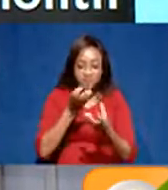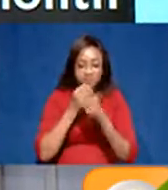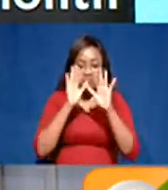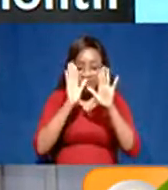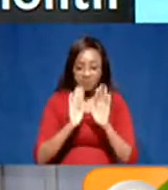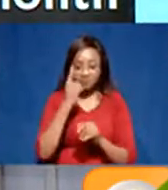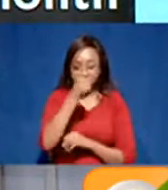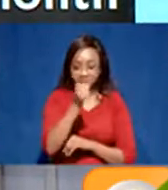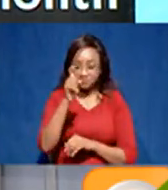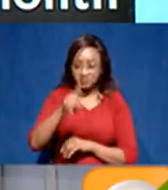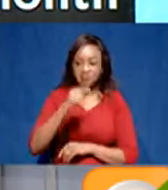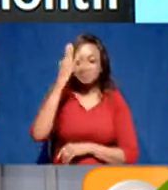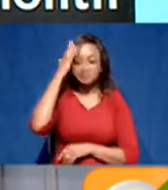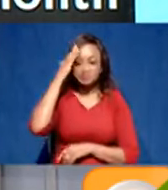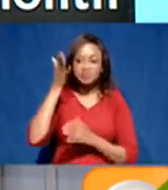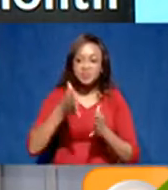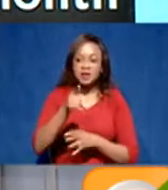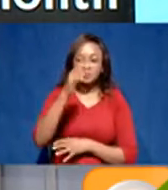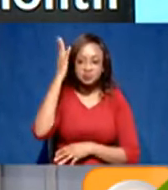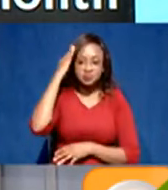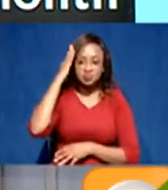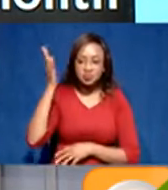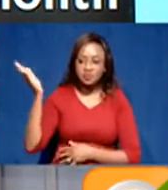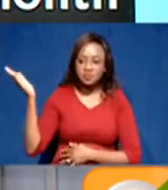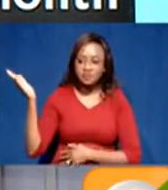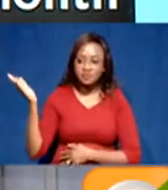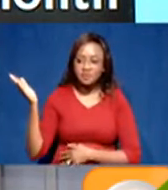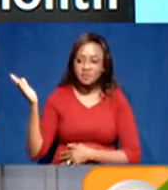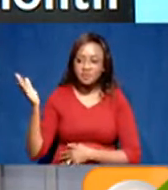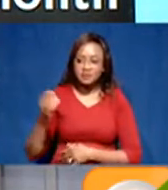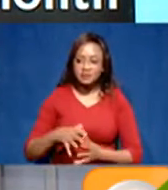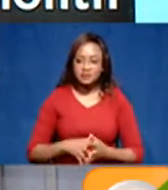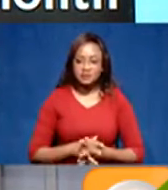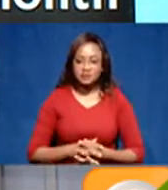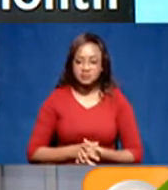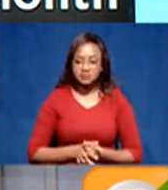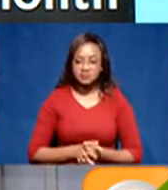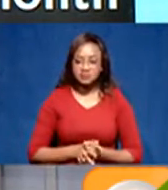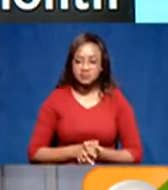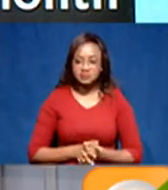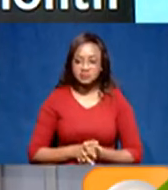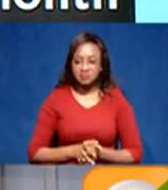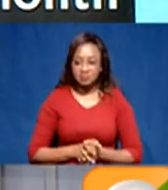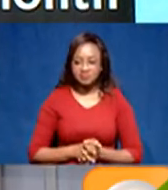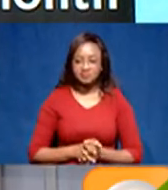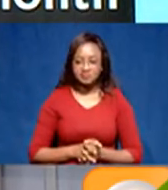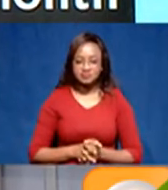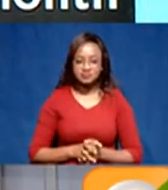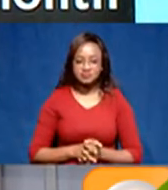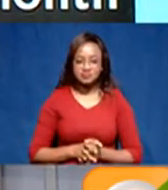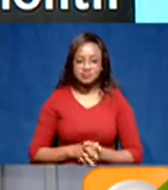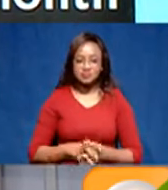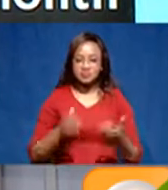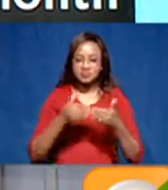know. First of all, I'm sure by now you know that the salaried Kenyans or salaried households or households that depend on salaries and wages, they'll